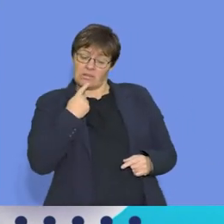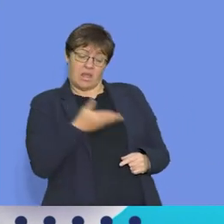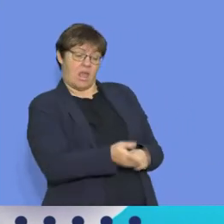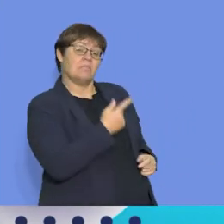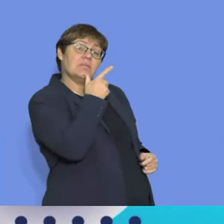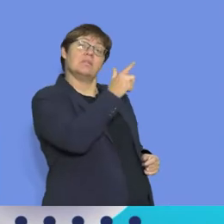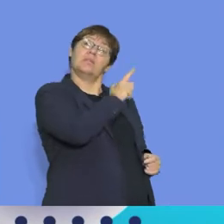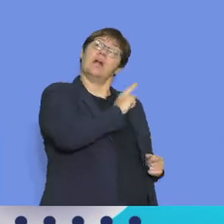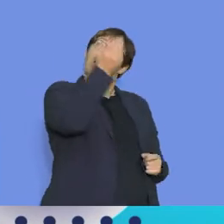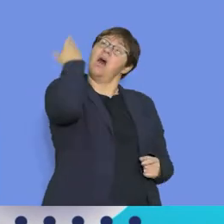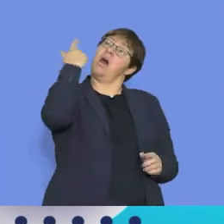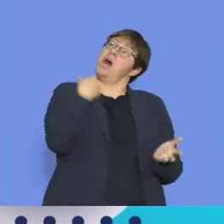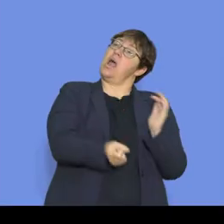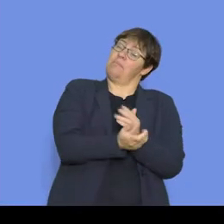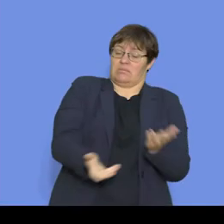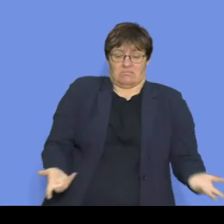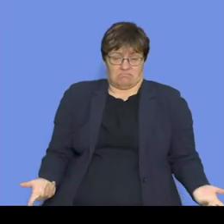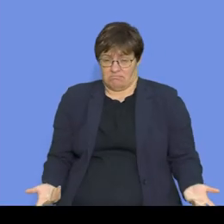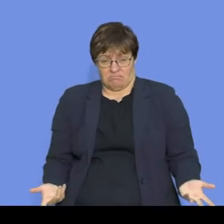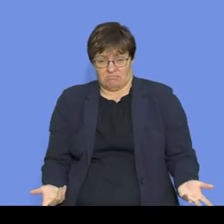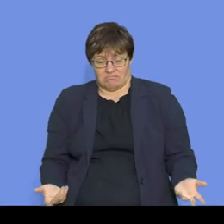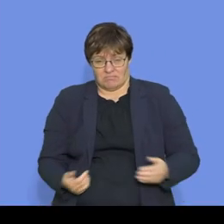at the time to tell us what happened.